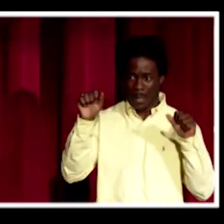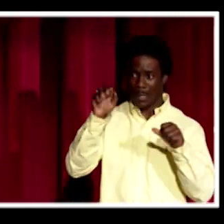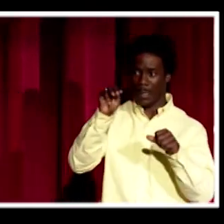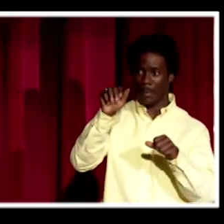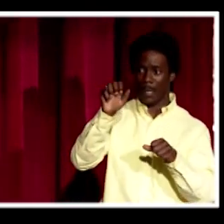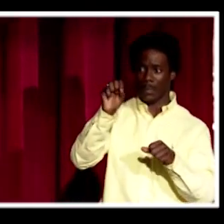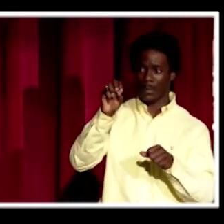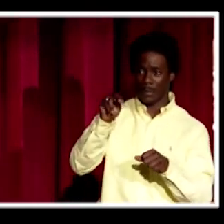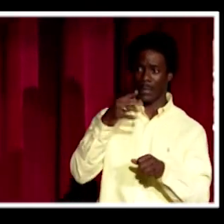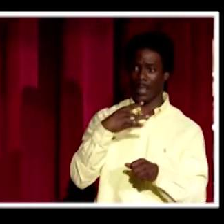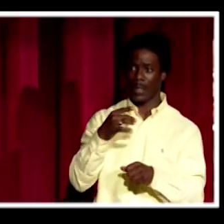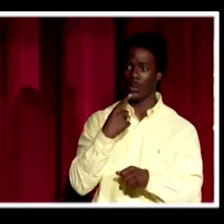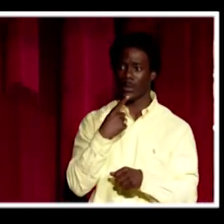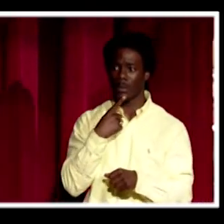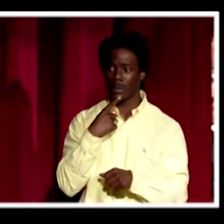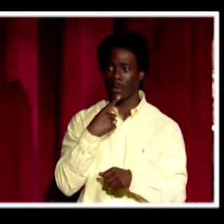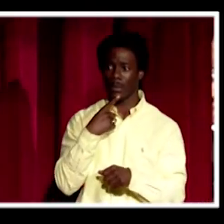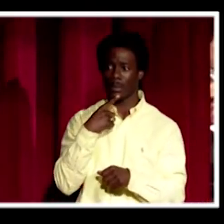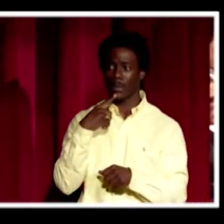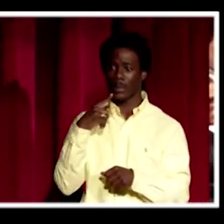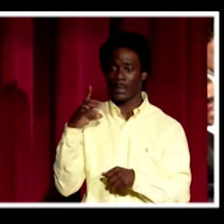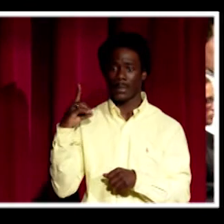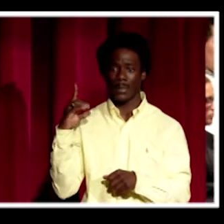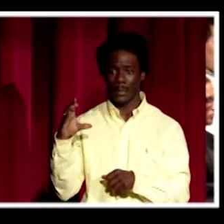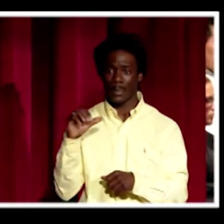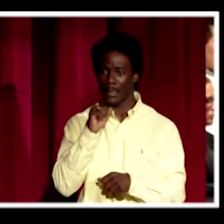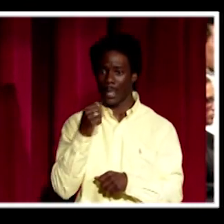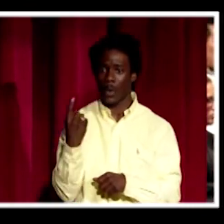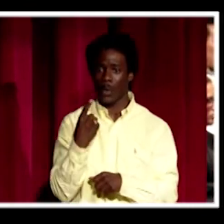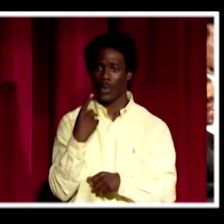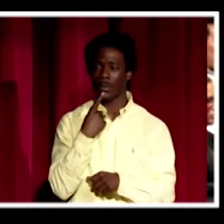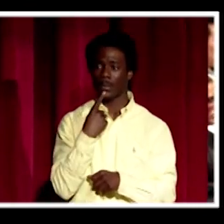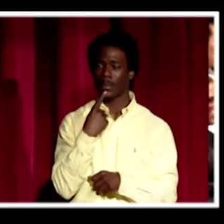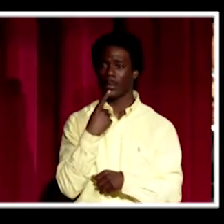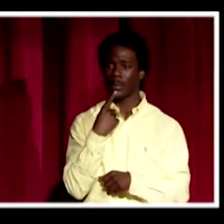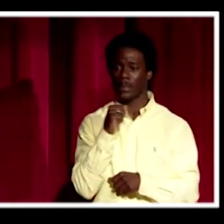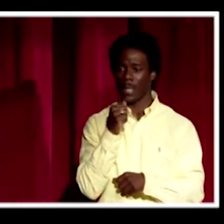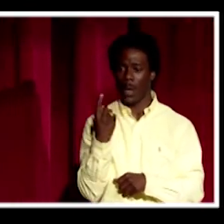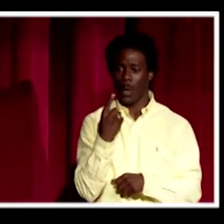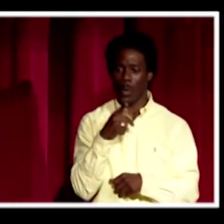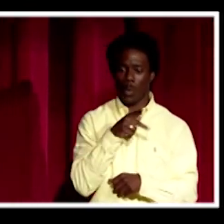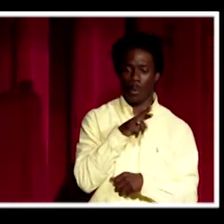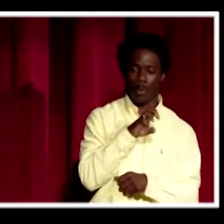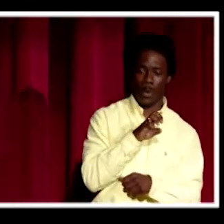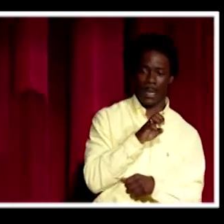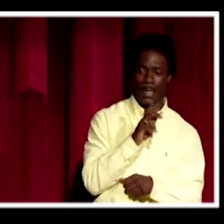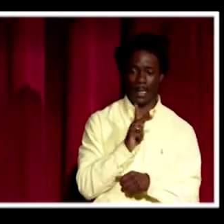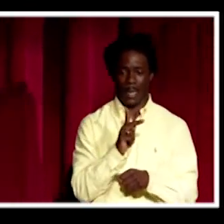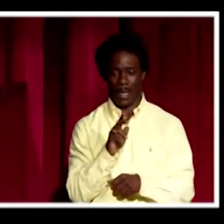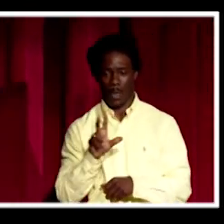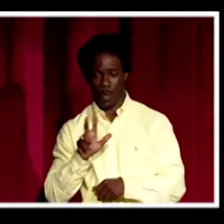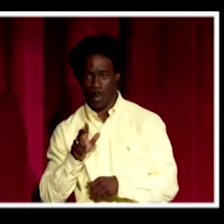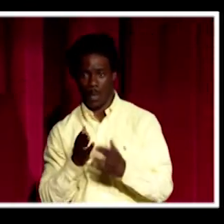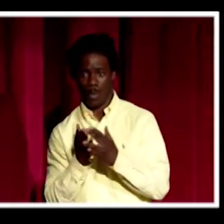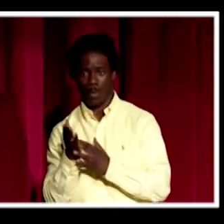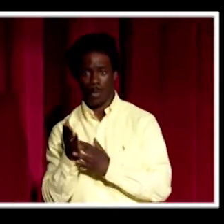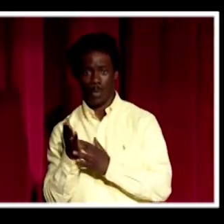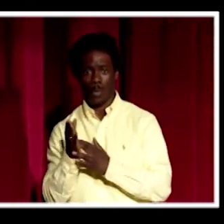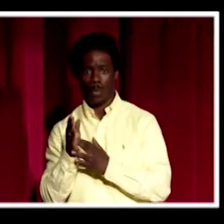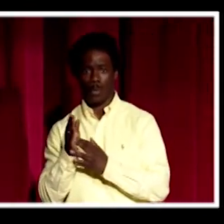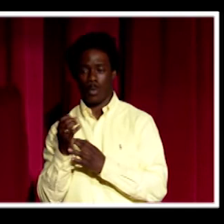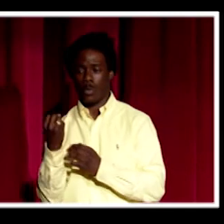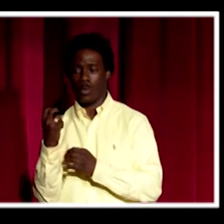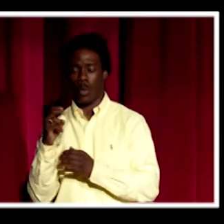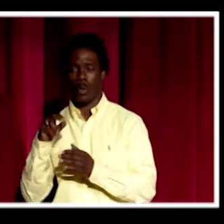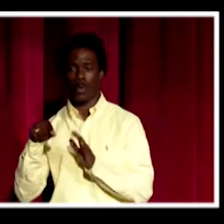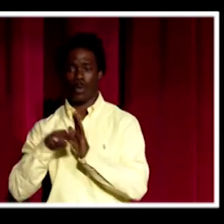say, Washington, D.C. doesn't just have a pre-K3 through 12th grade public education